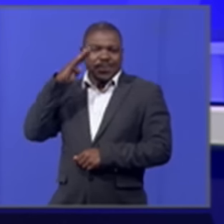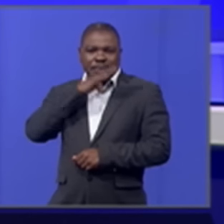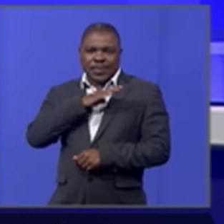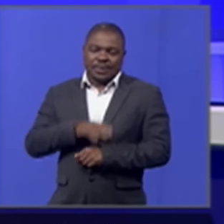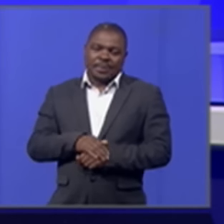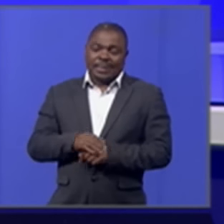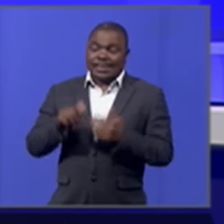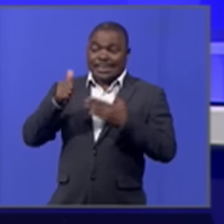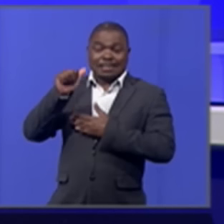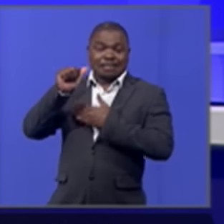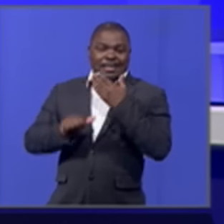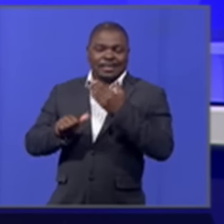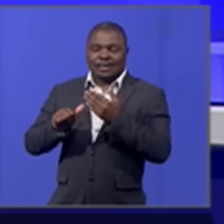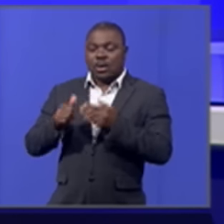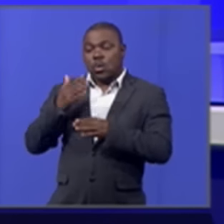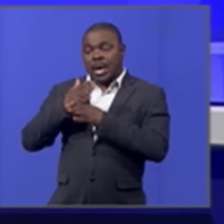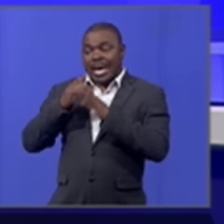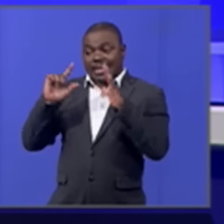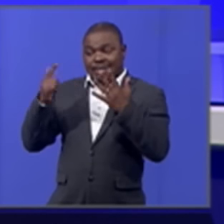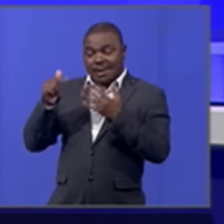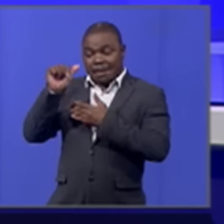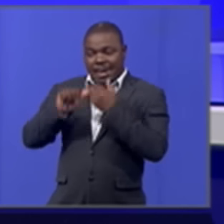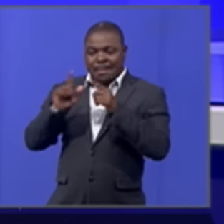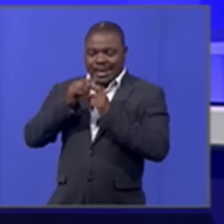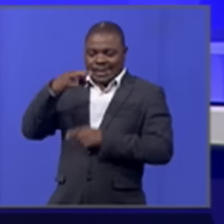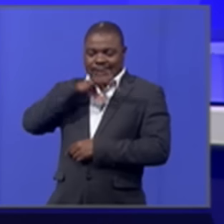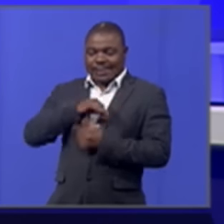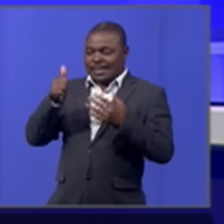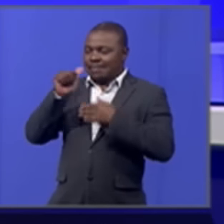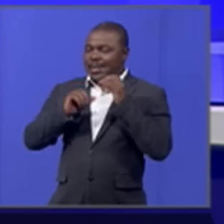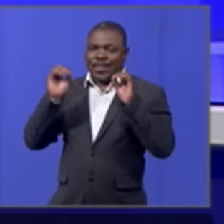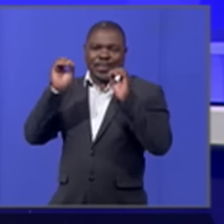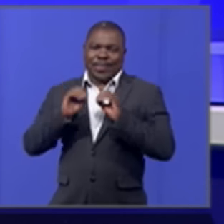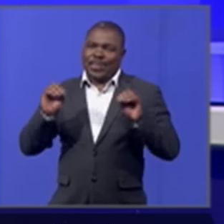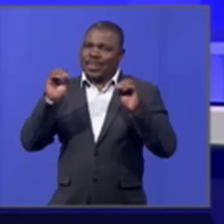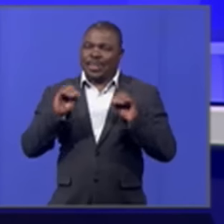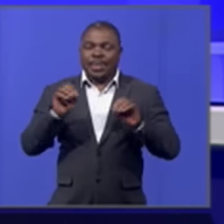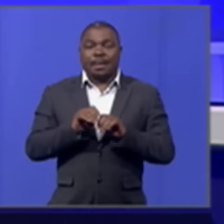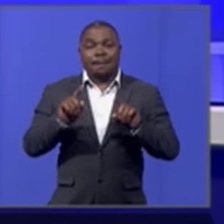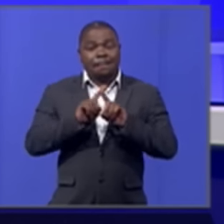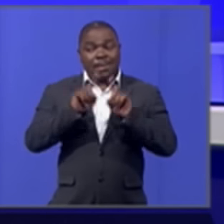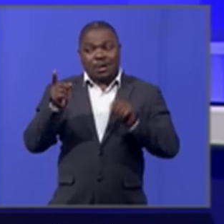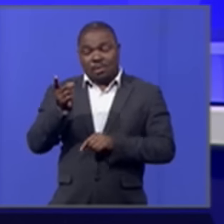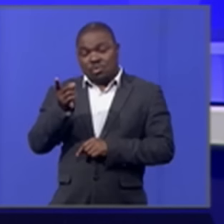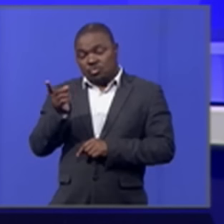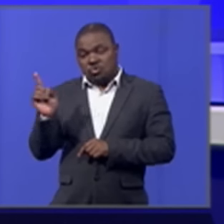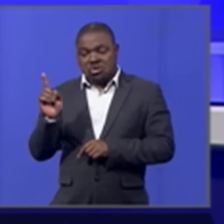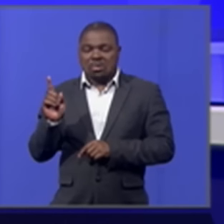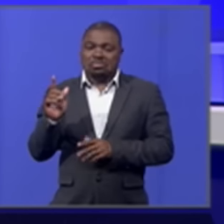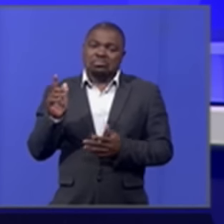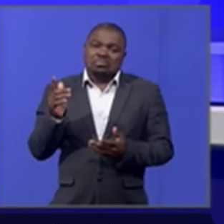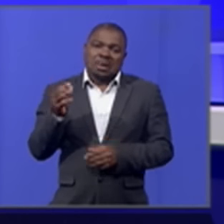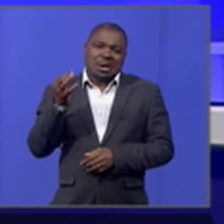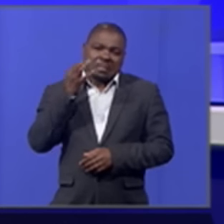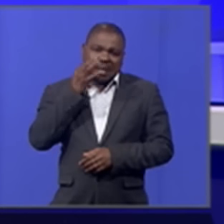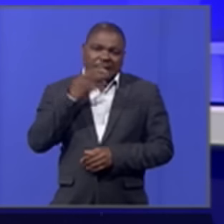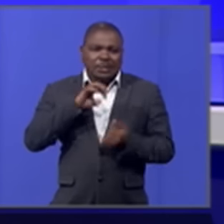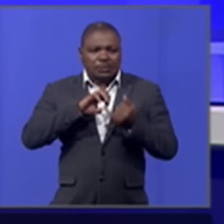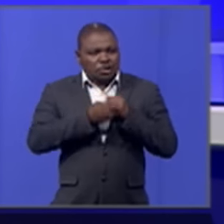di le 6 mo dikgweding di le 7 tse ba di dirile mo projekeng eno le mororo ba ntse ba le ka go